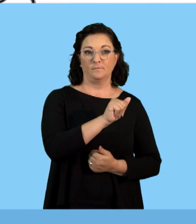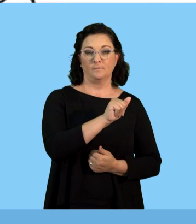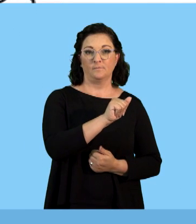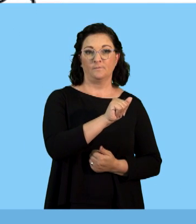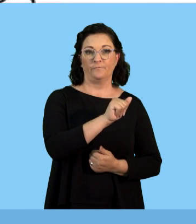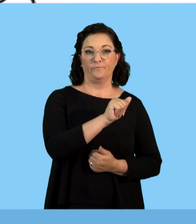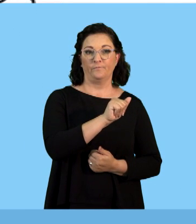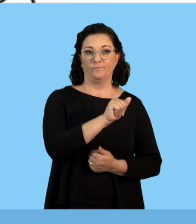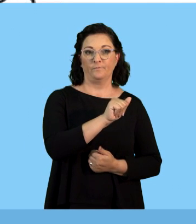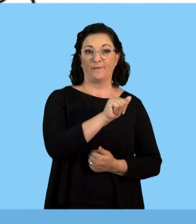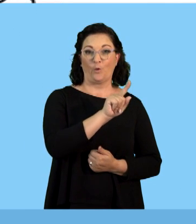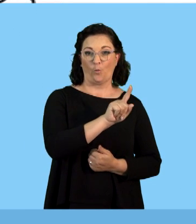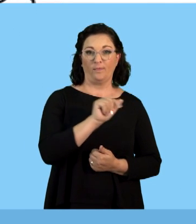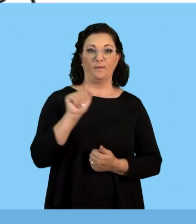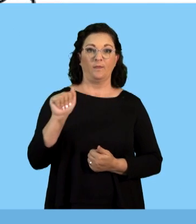at